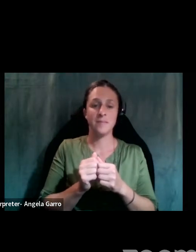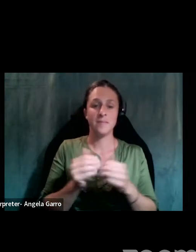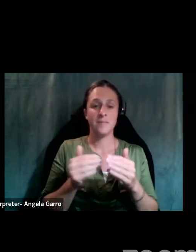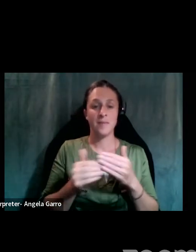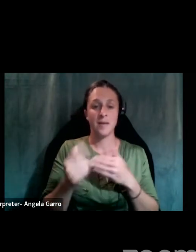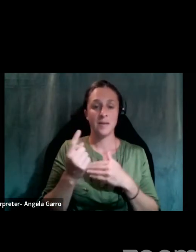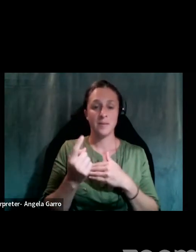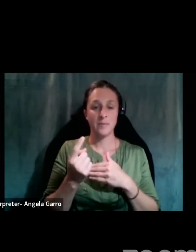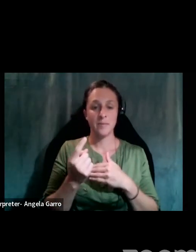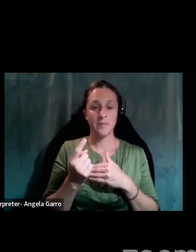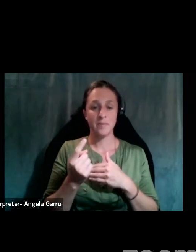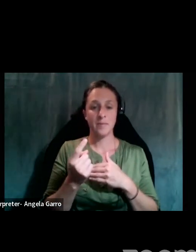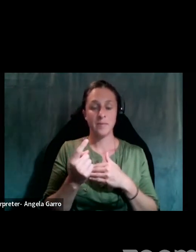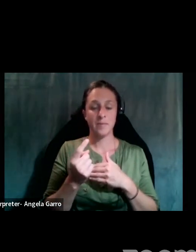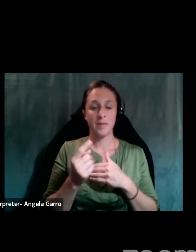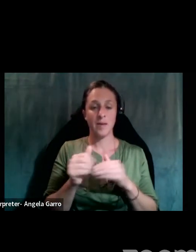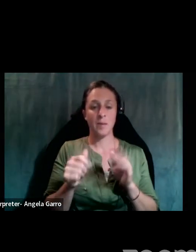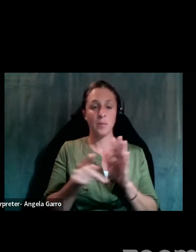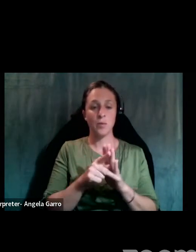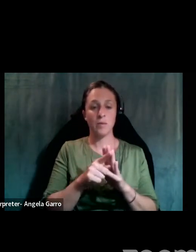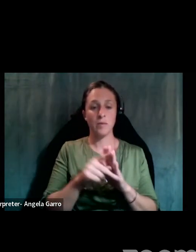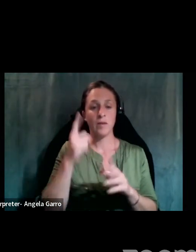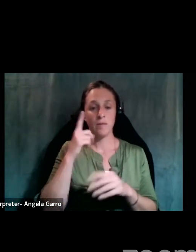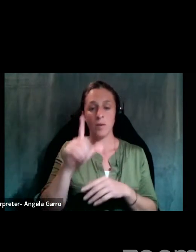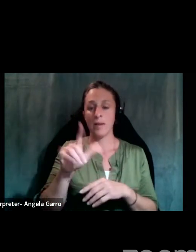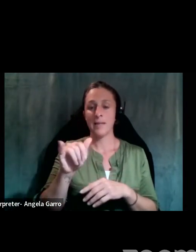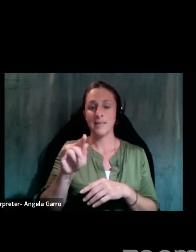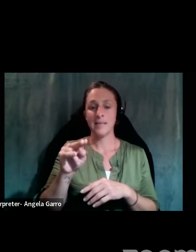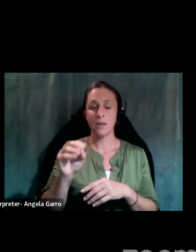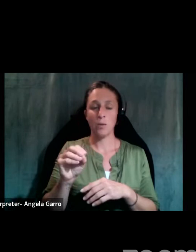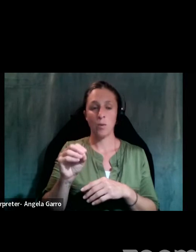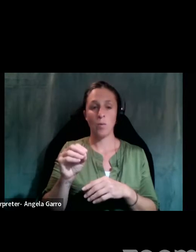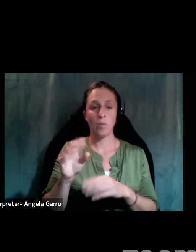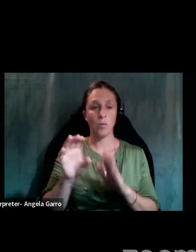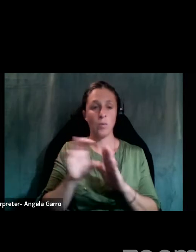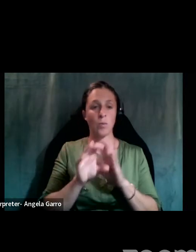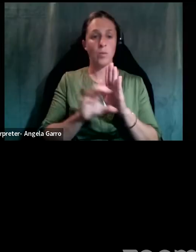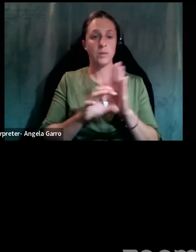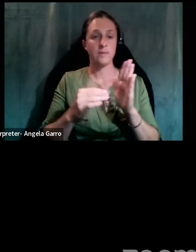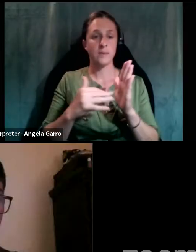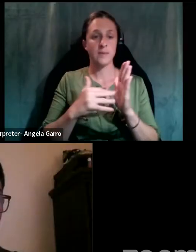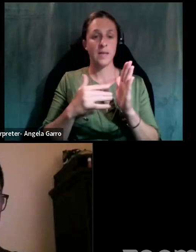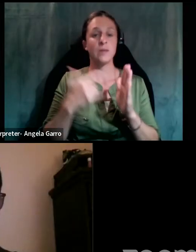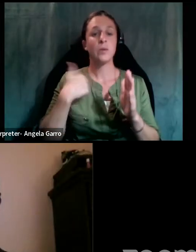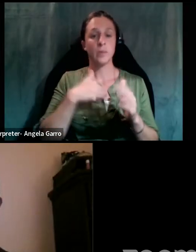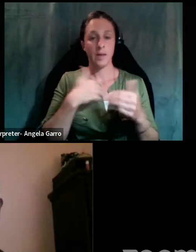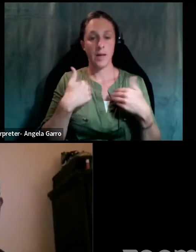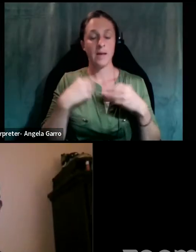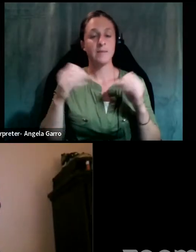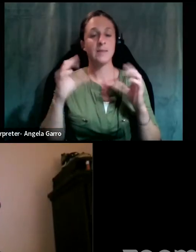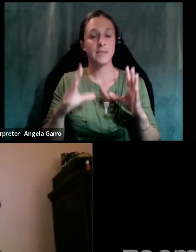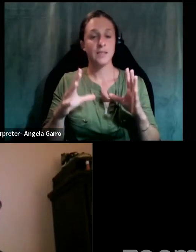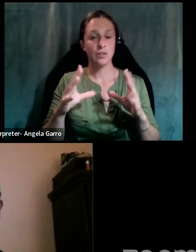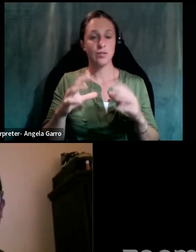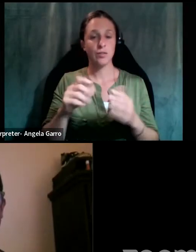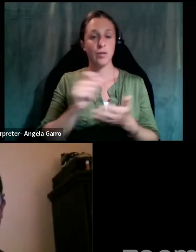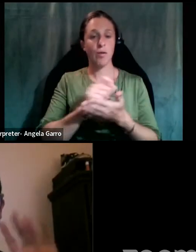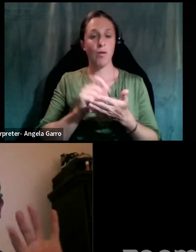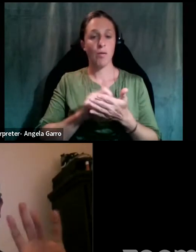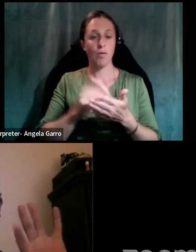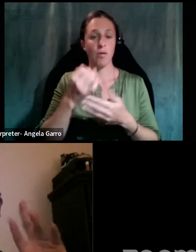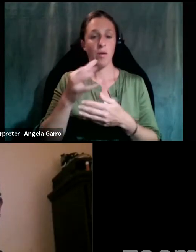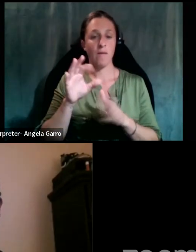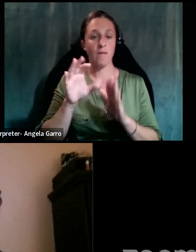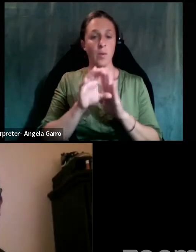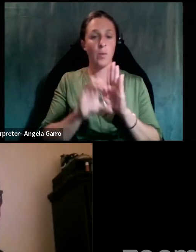we're looking for the approval of the Latino course of study. We do have a teacher, the author of the course, Ed Montalongo.